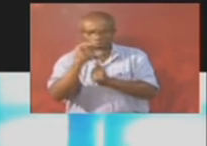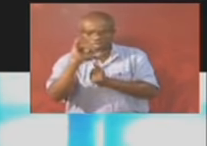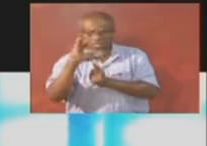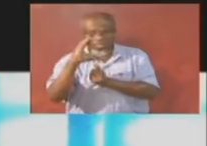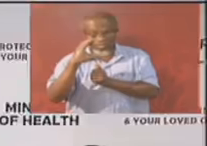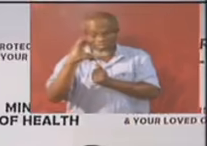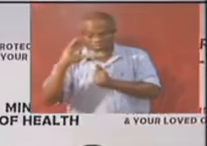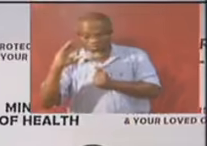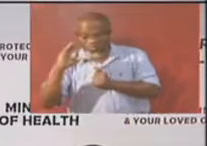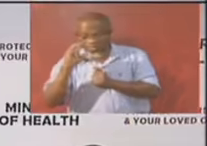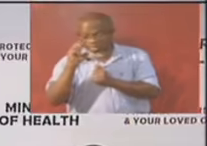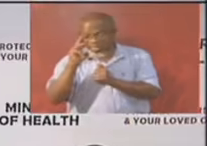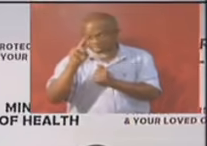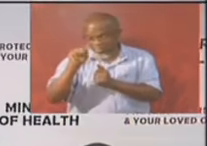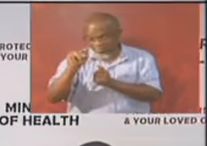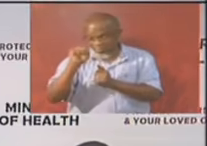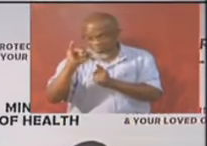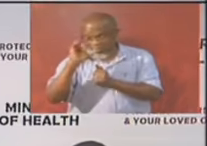Thanks.